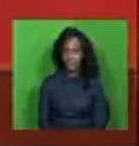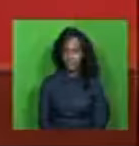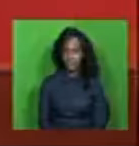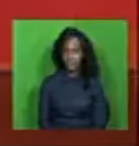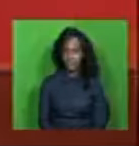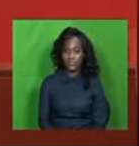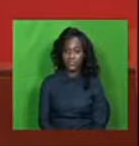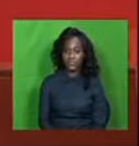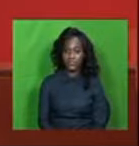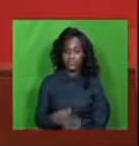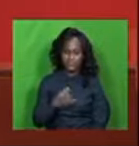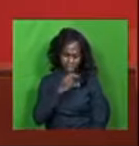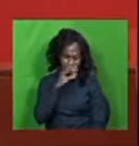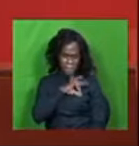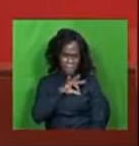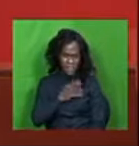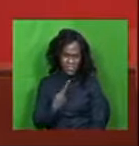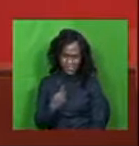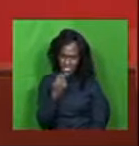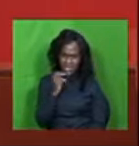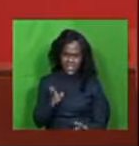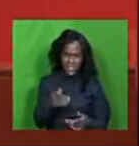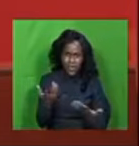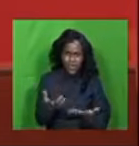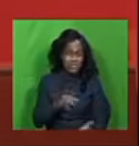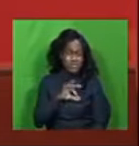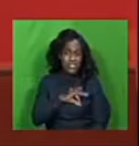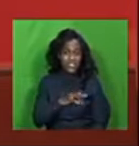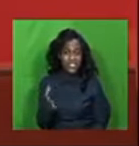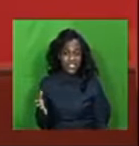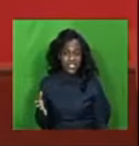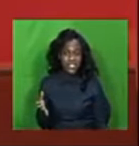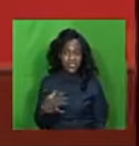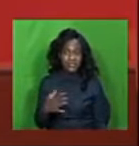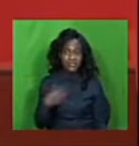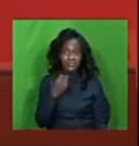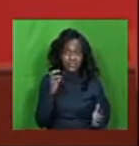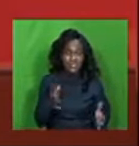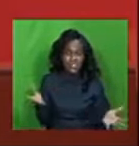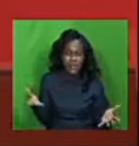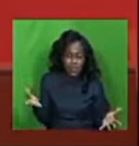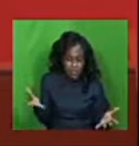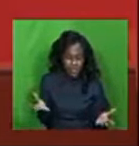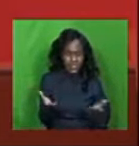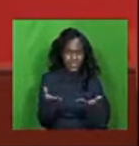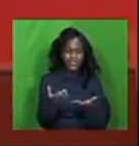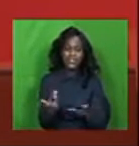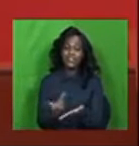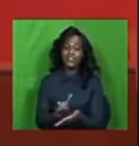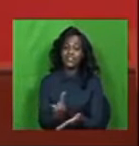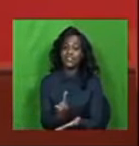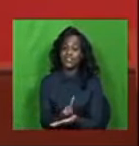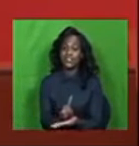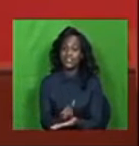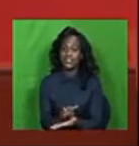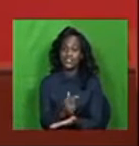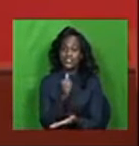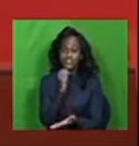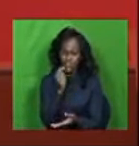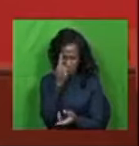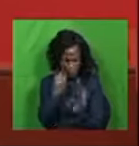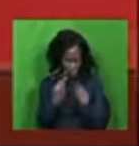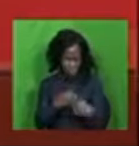I don't benefit anything by being speaker. I'm speaker to serve my nation. It's not because I'm going to get